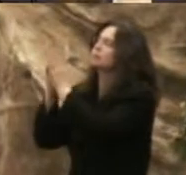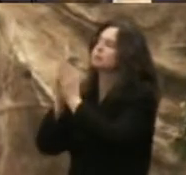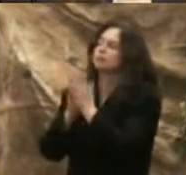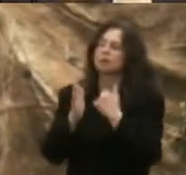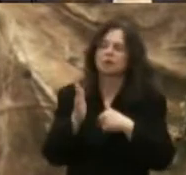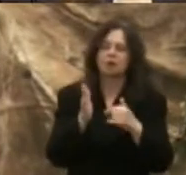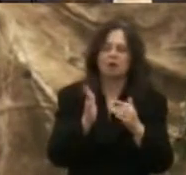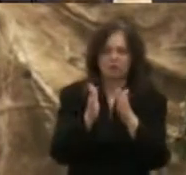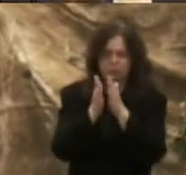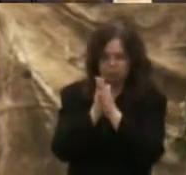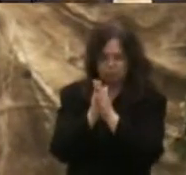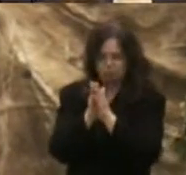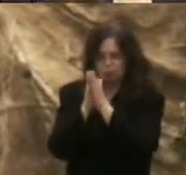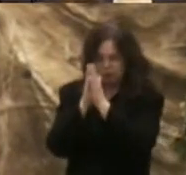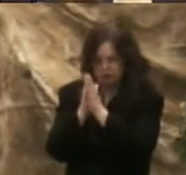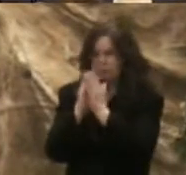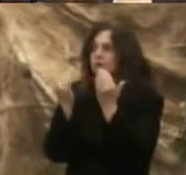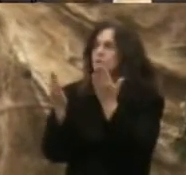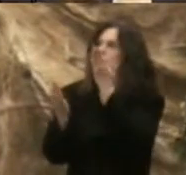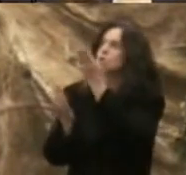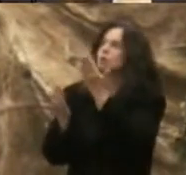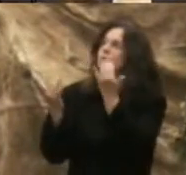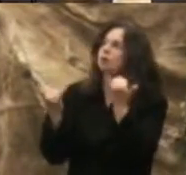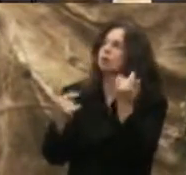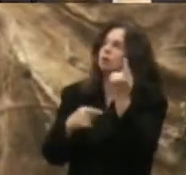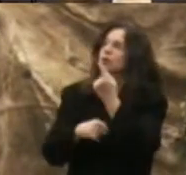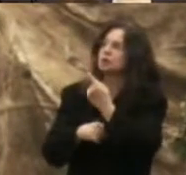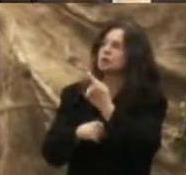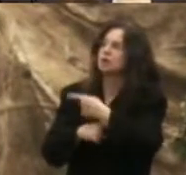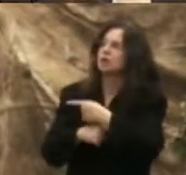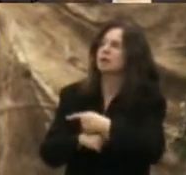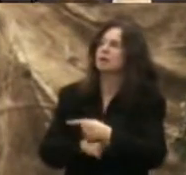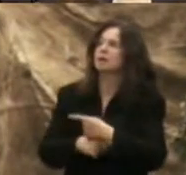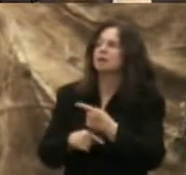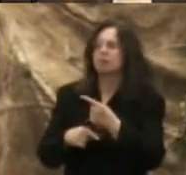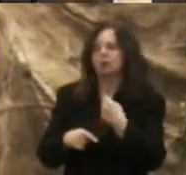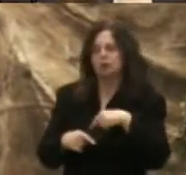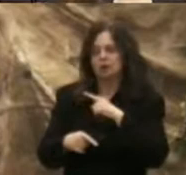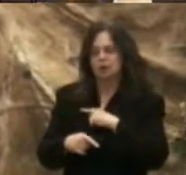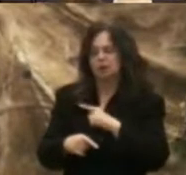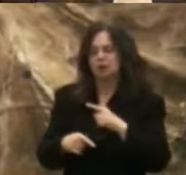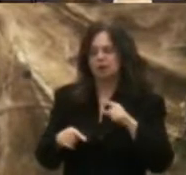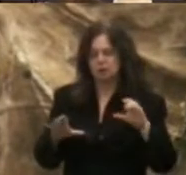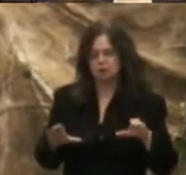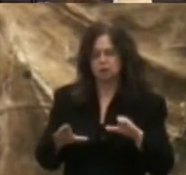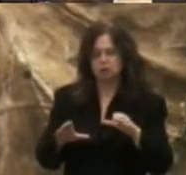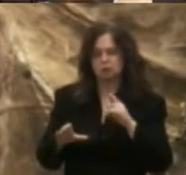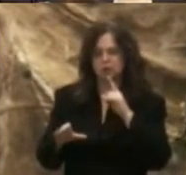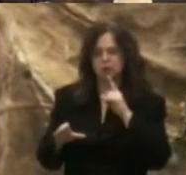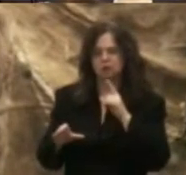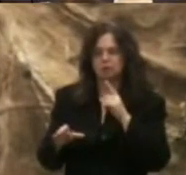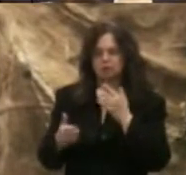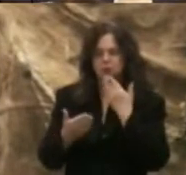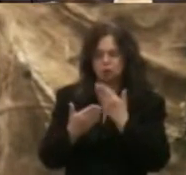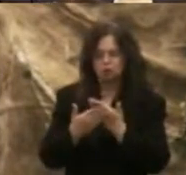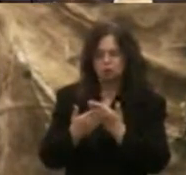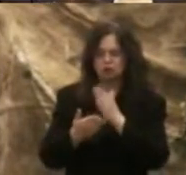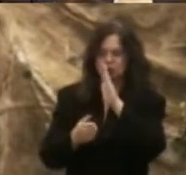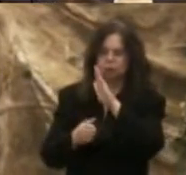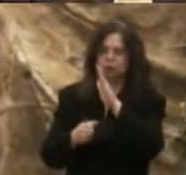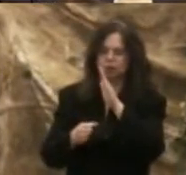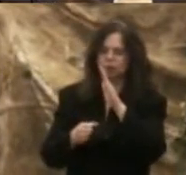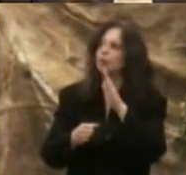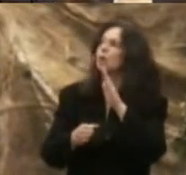We offer our prayers to you, O Lord. Keep us true to our words that we might act on our promises and fulfill your